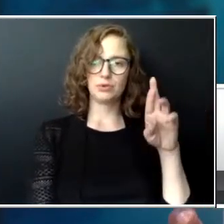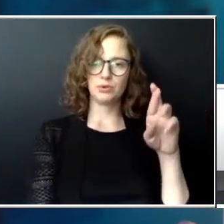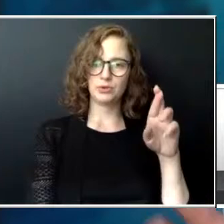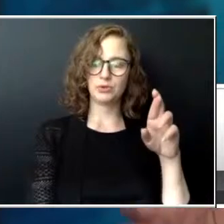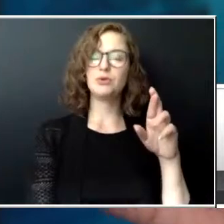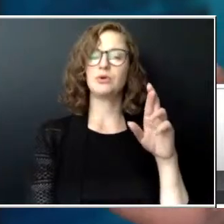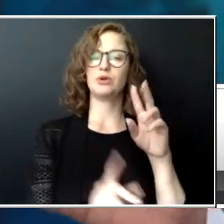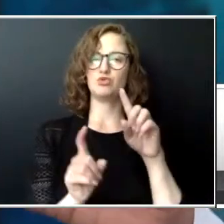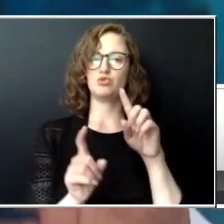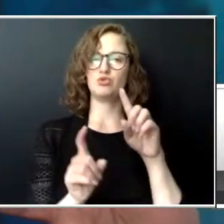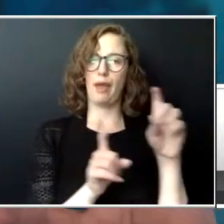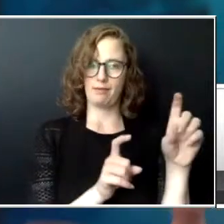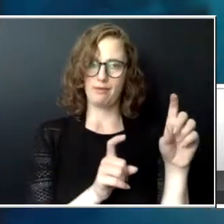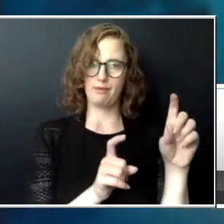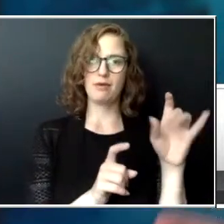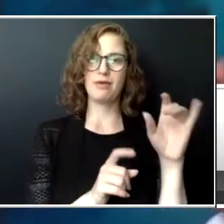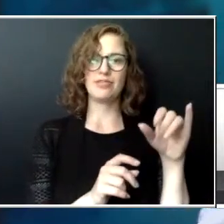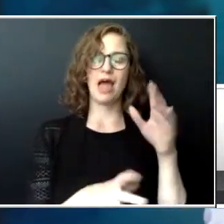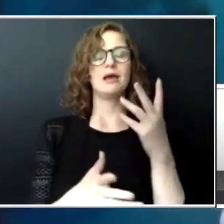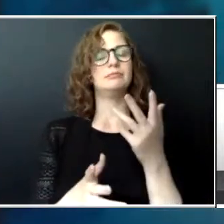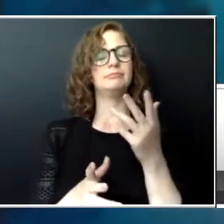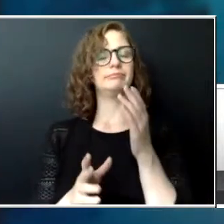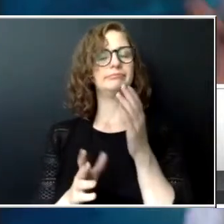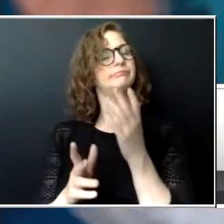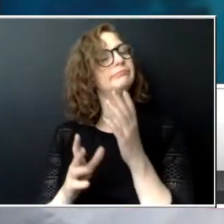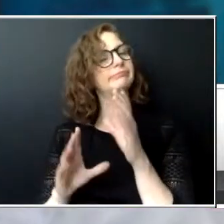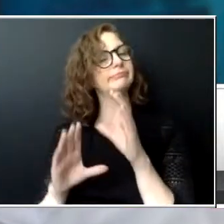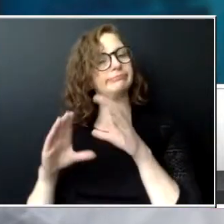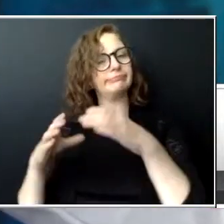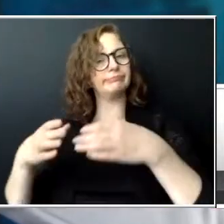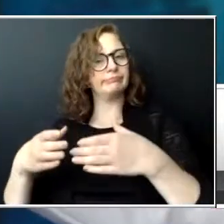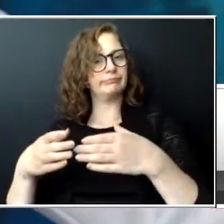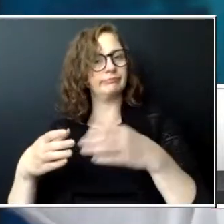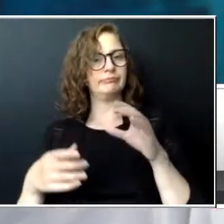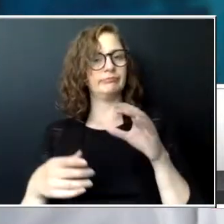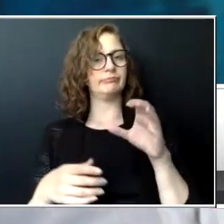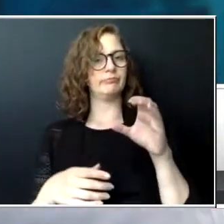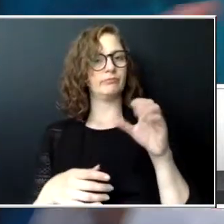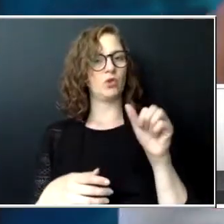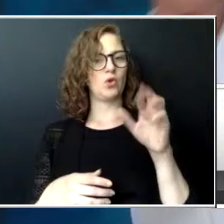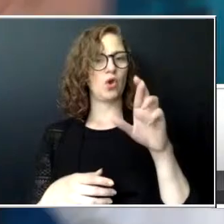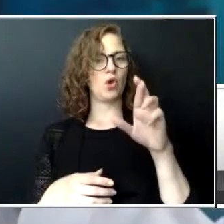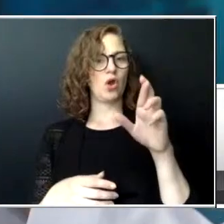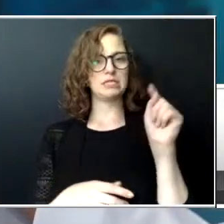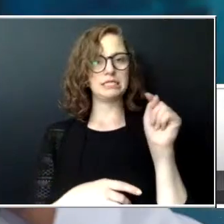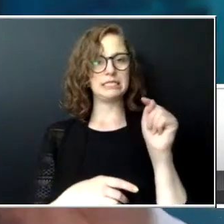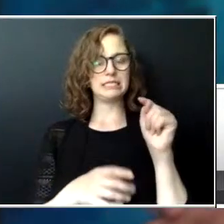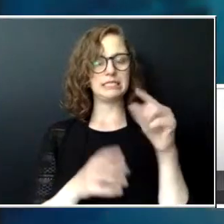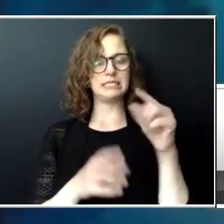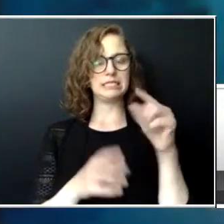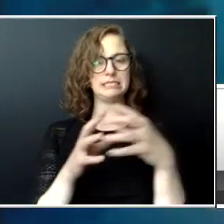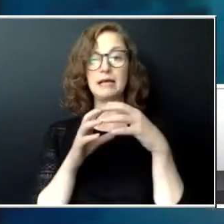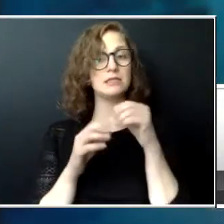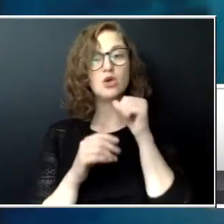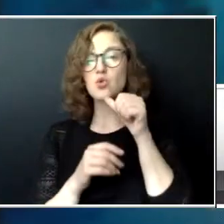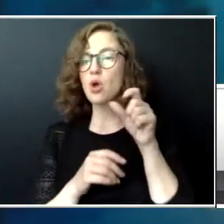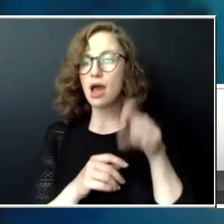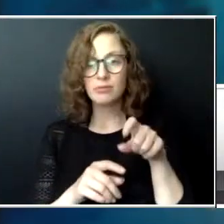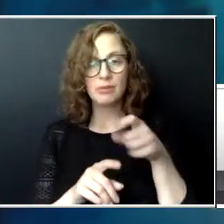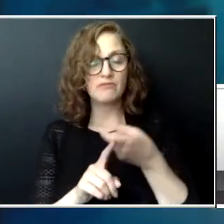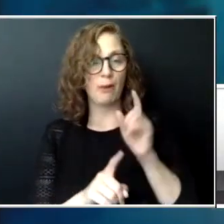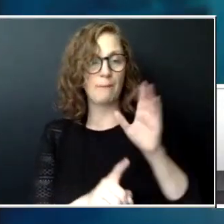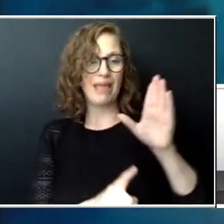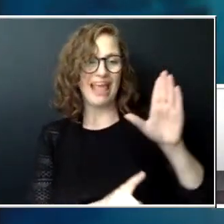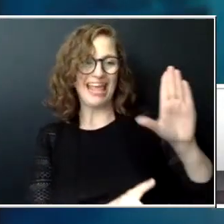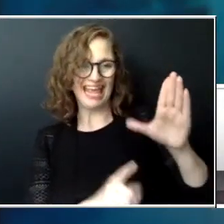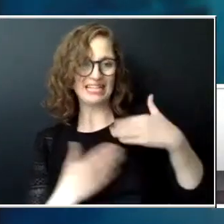off-the-shelf CAR T, which means that the CAR T is made from T cells that are not, we don't have to get it from his body, we don't have to modify his cells. We use a third party,